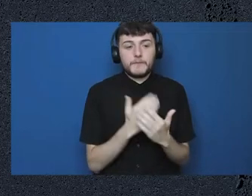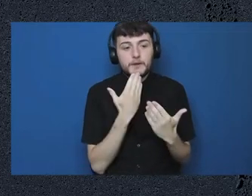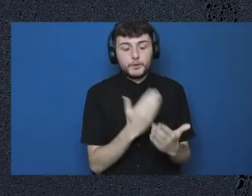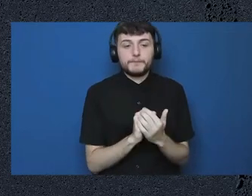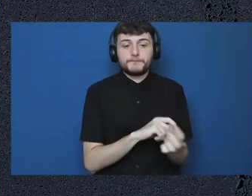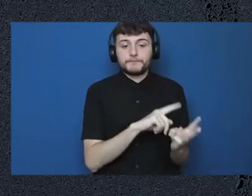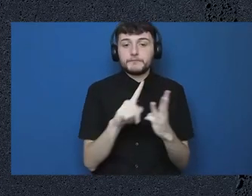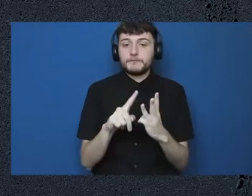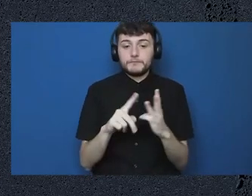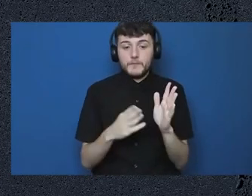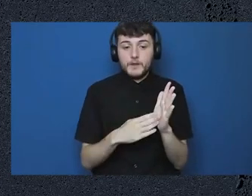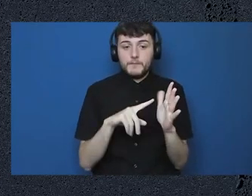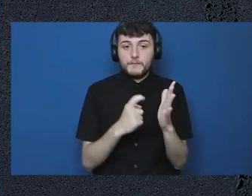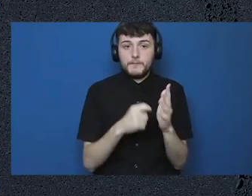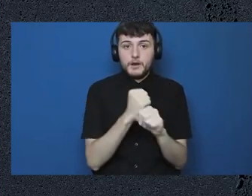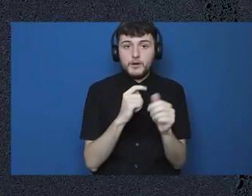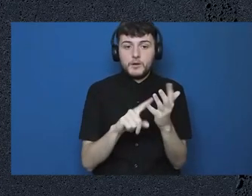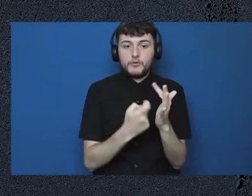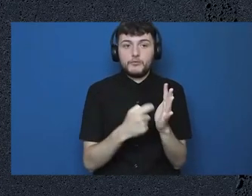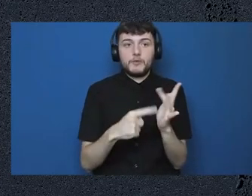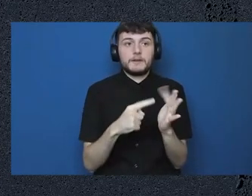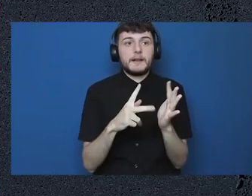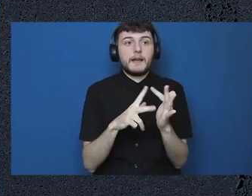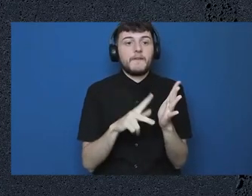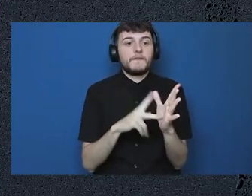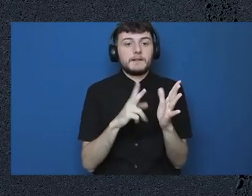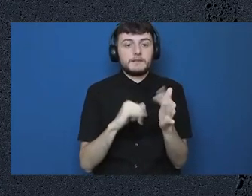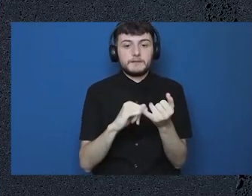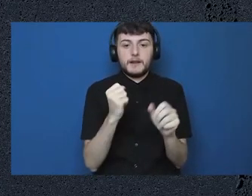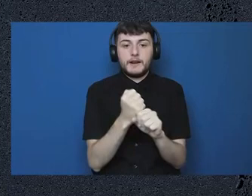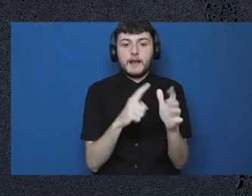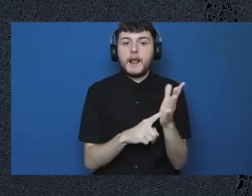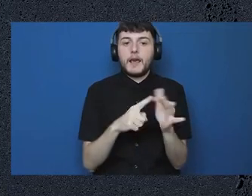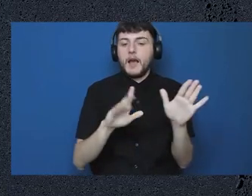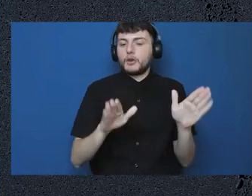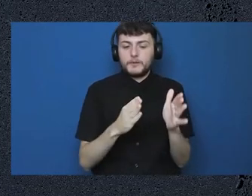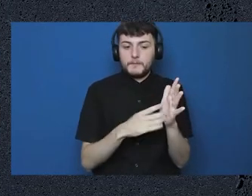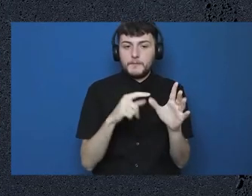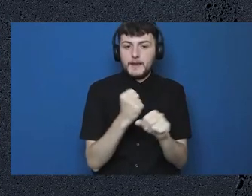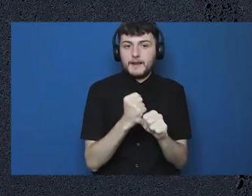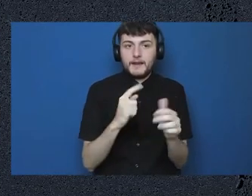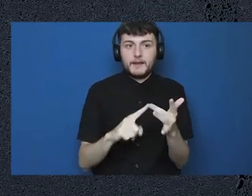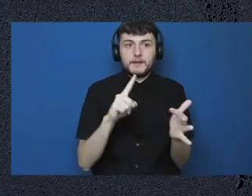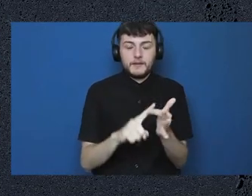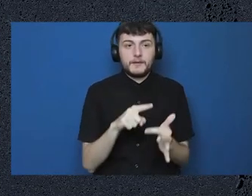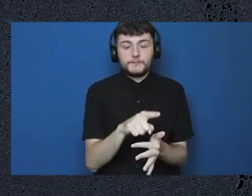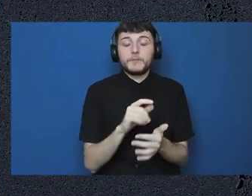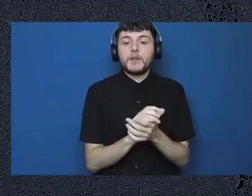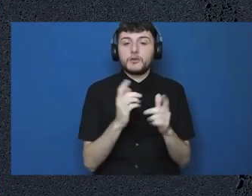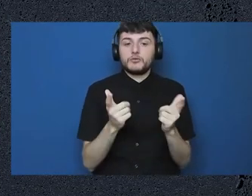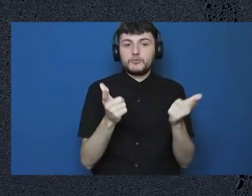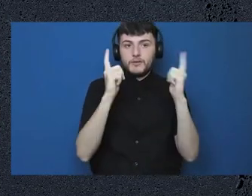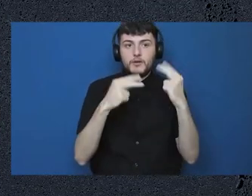of us as Maggie Evans-Galea. She is Director of STEM Career Strategy with the Australian Academy